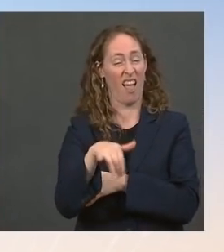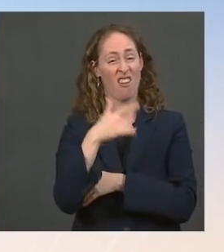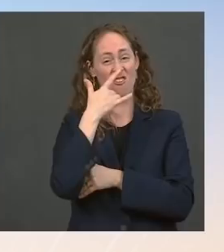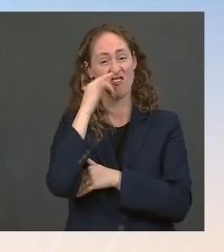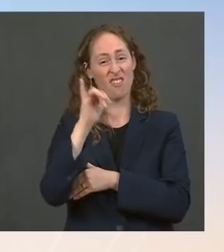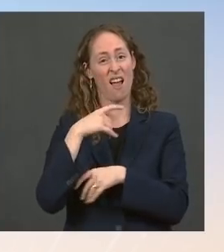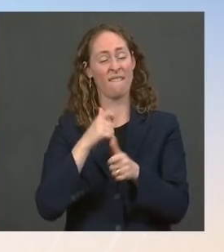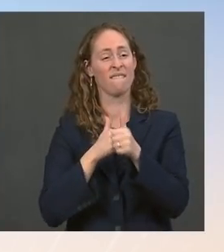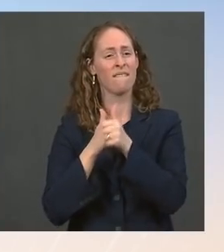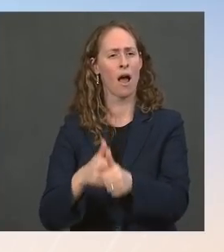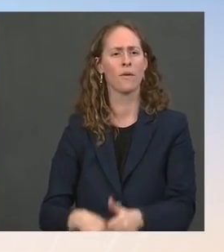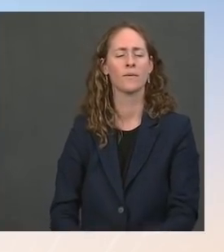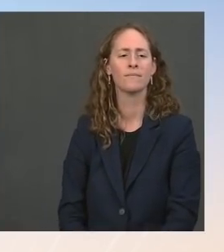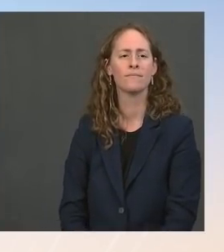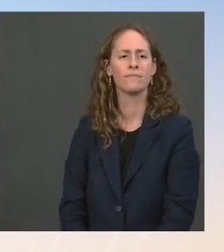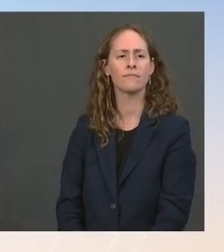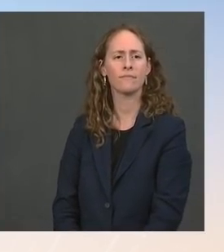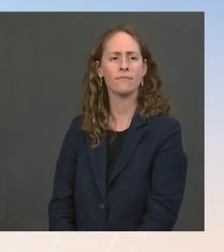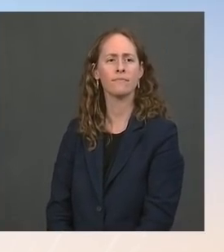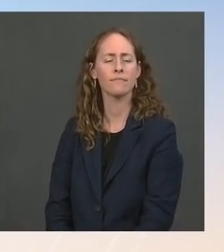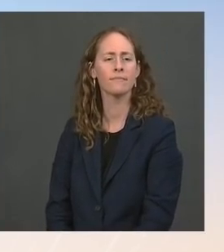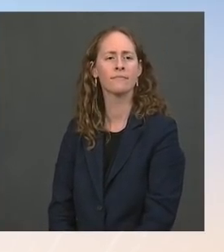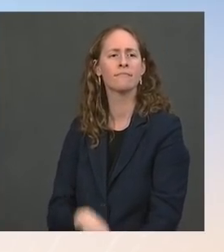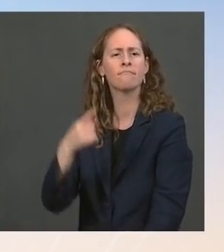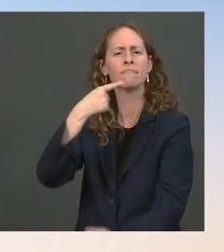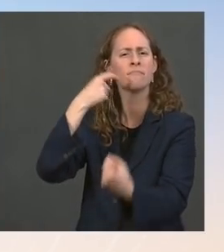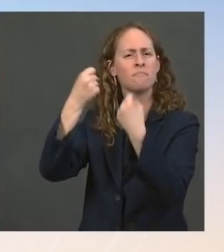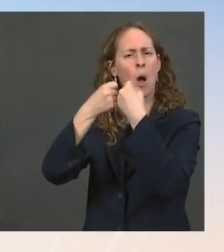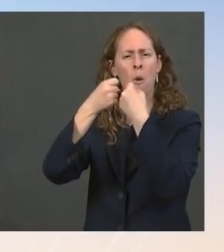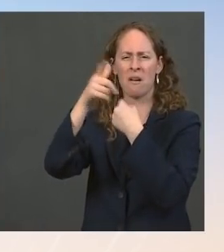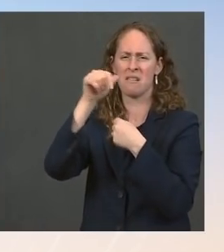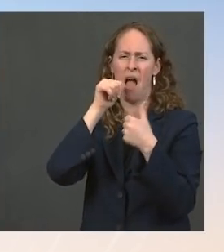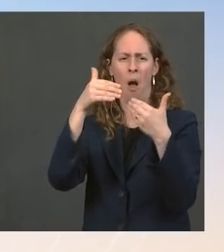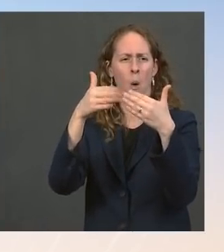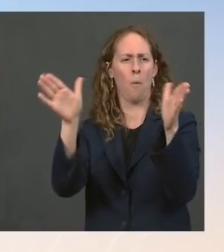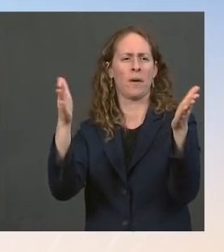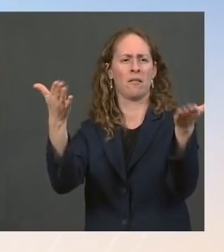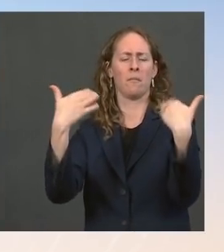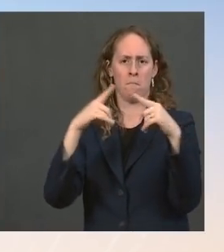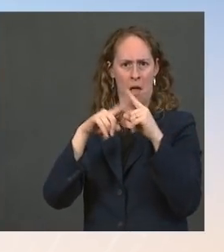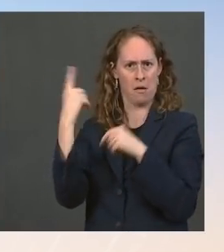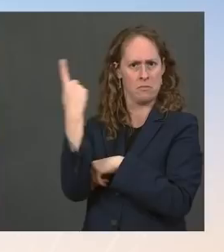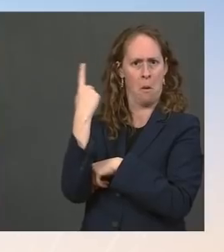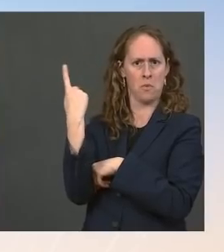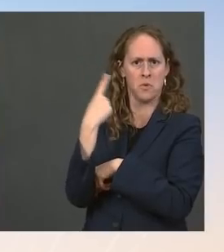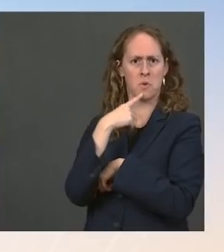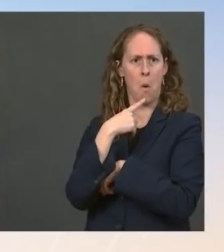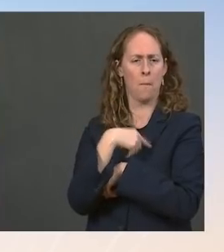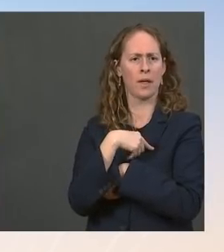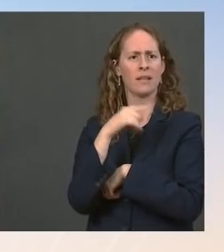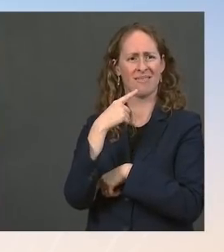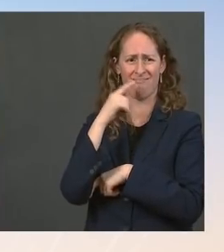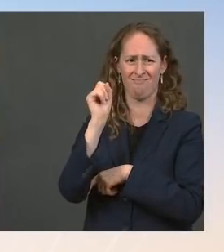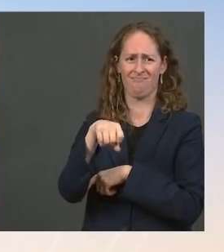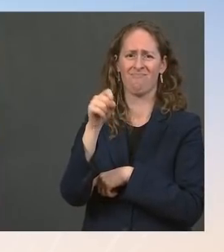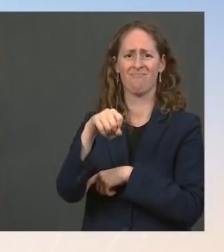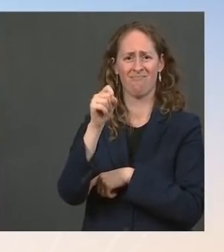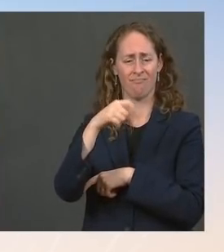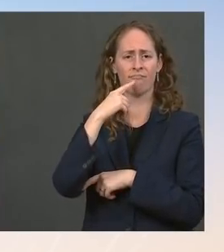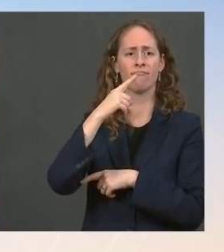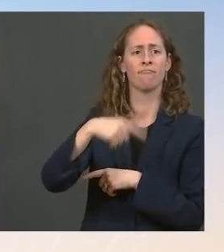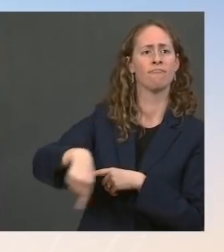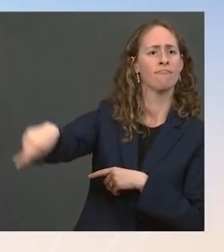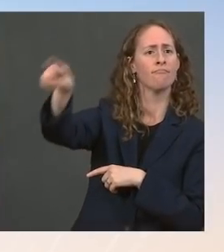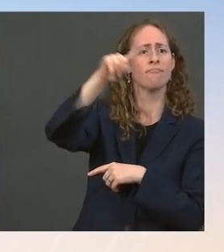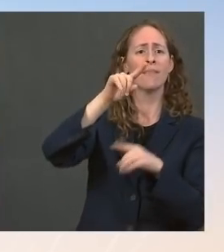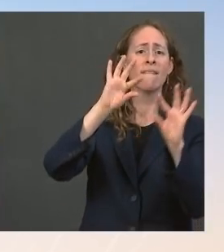final follow-up. You say the border is not open, but we're told by our teams on the ground, you guys are releasing pretty much all family units, couples where